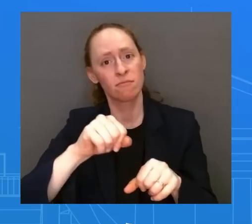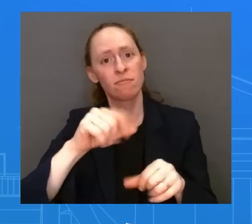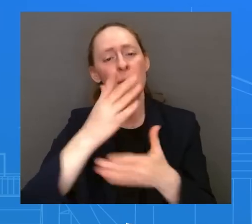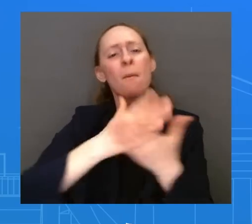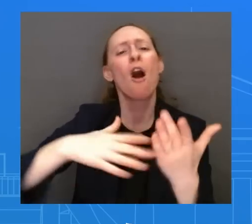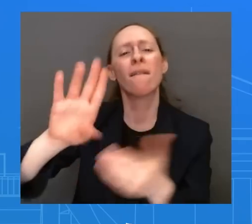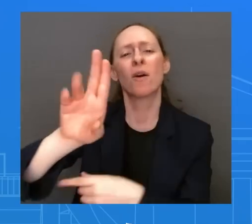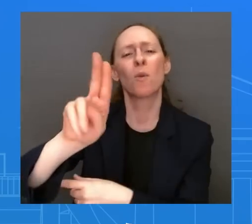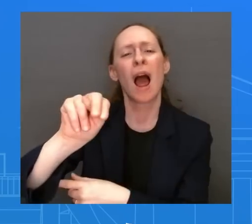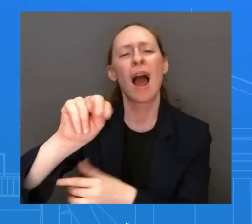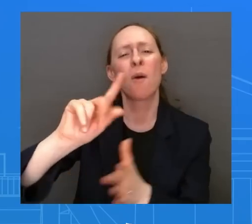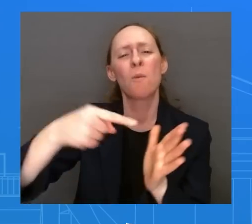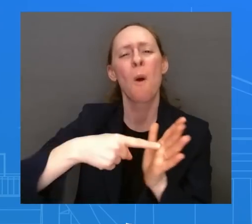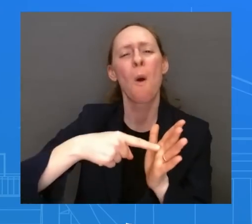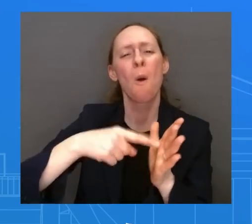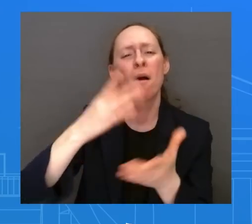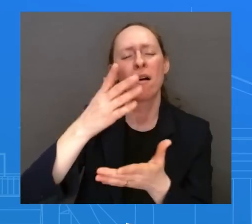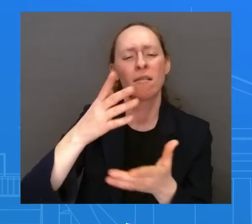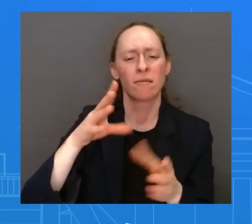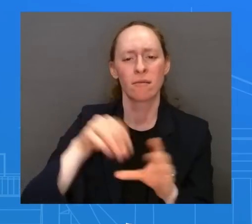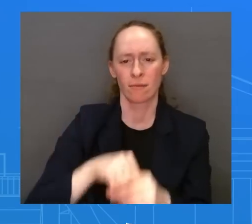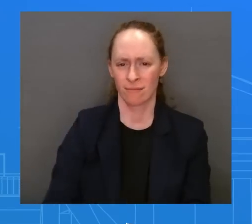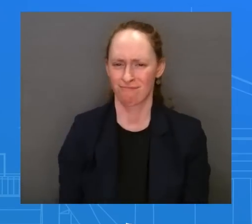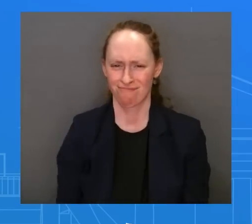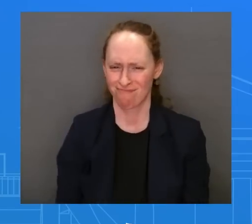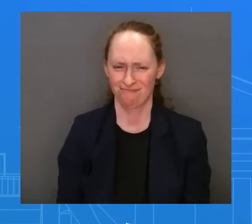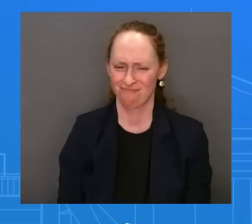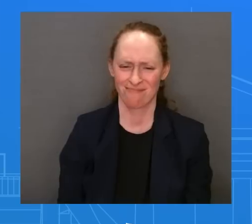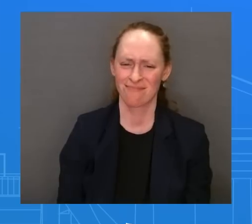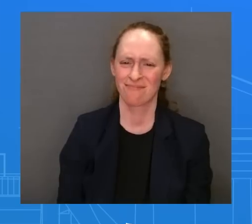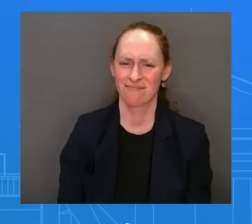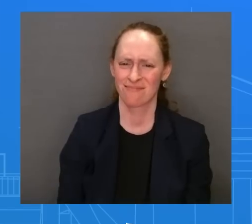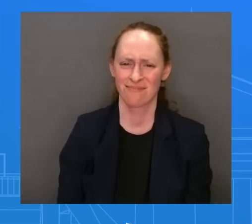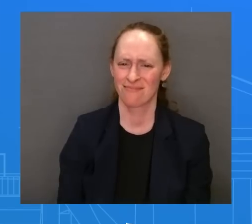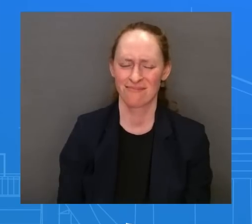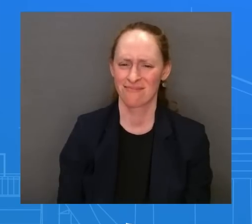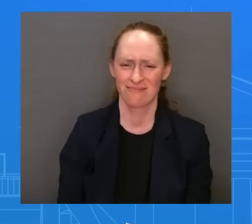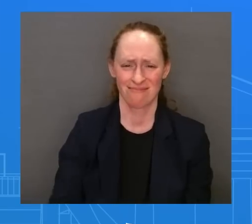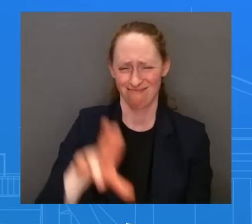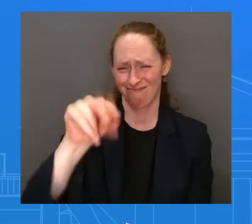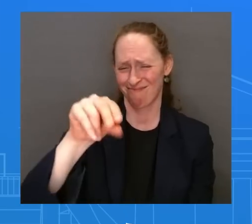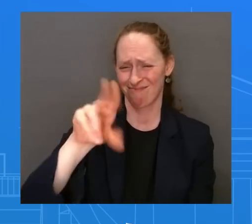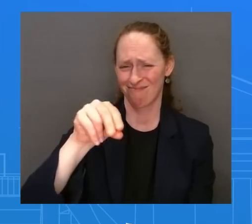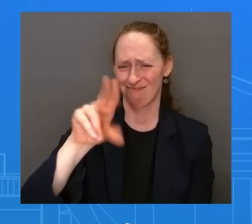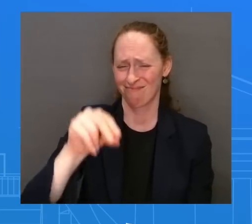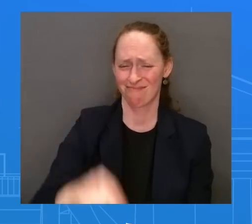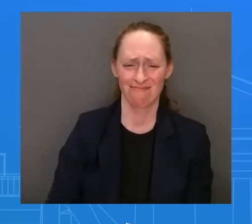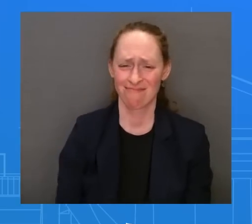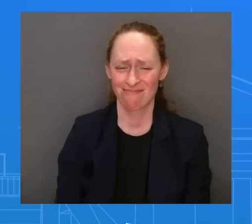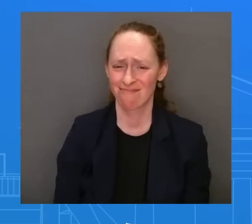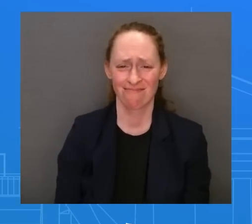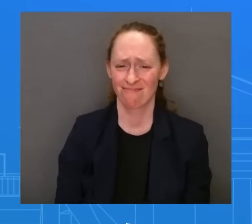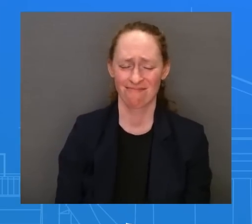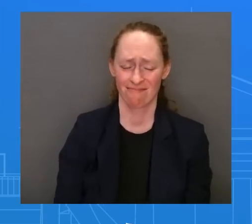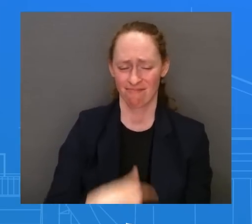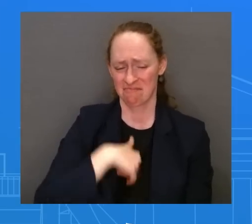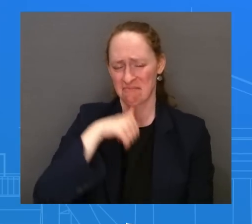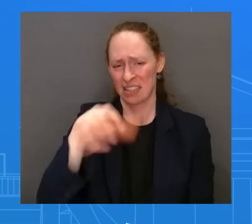we're certainly not going to be compliant with it um if the Taliban wants